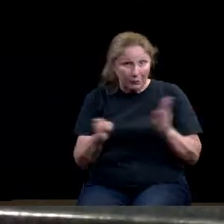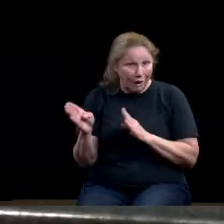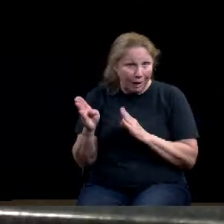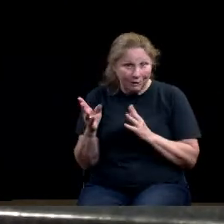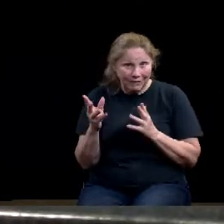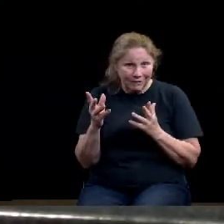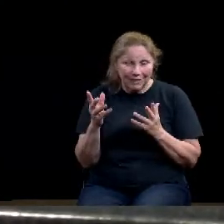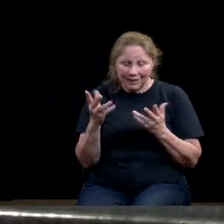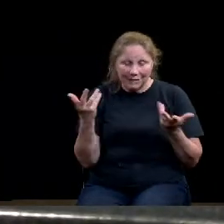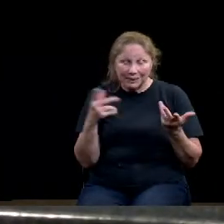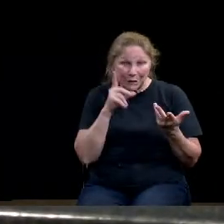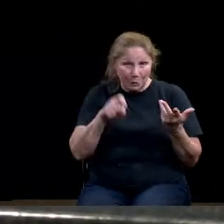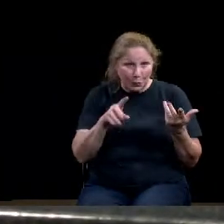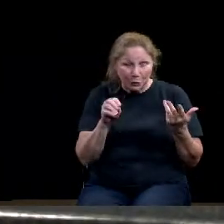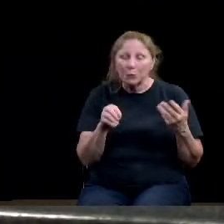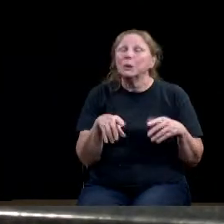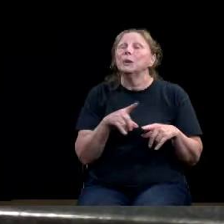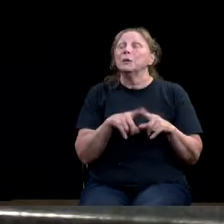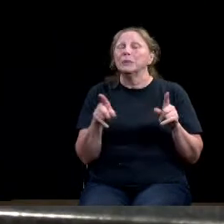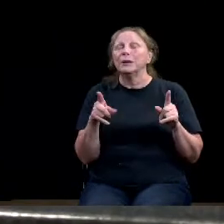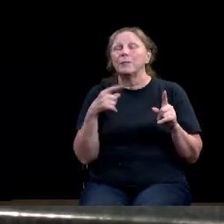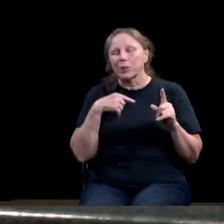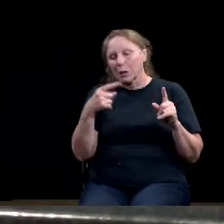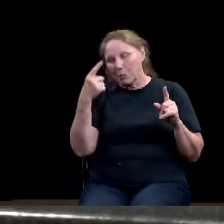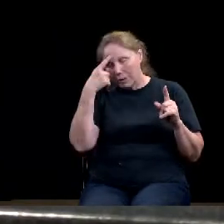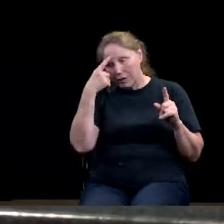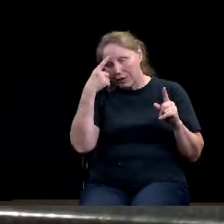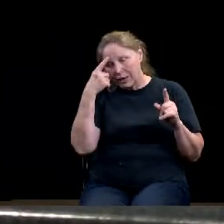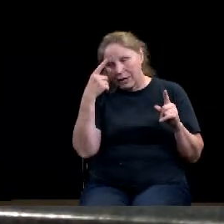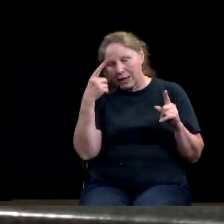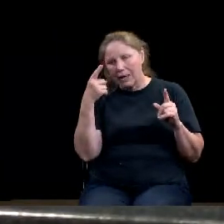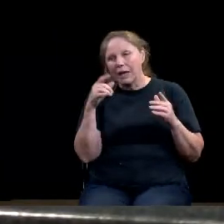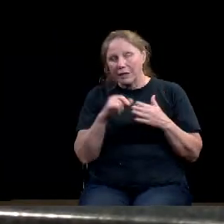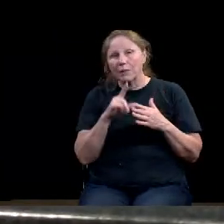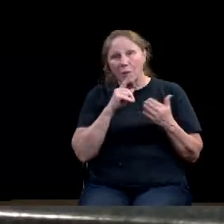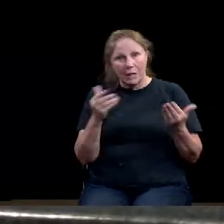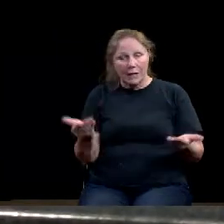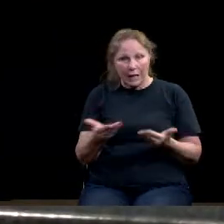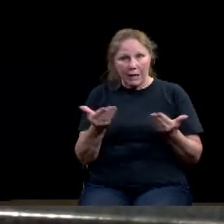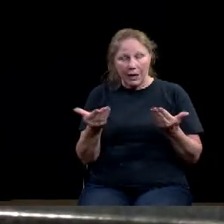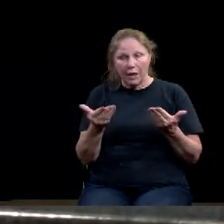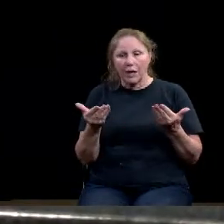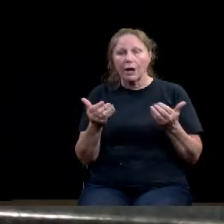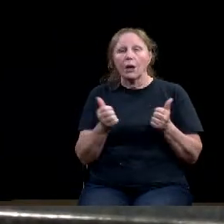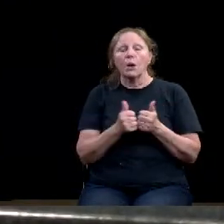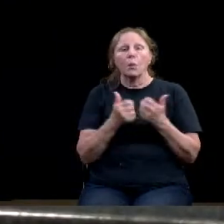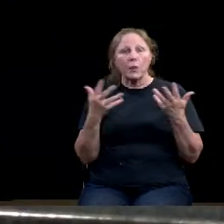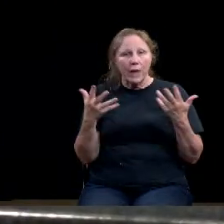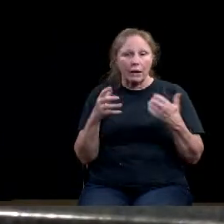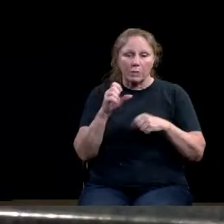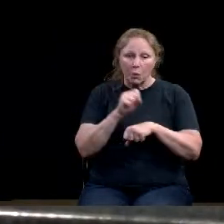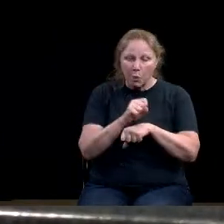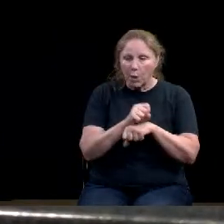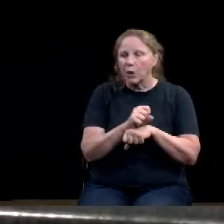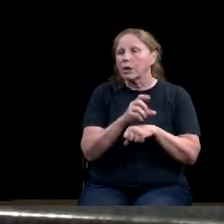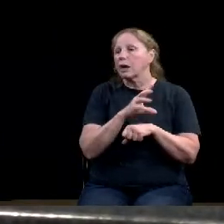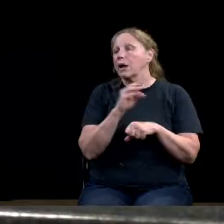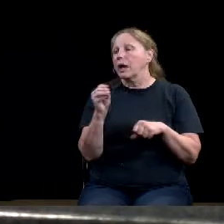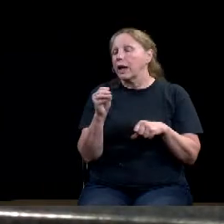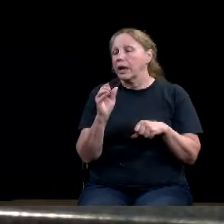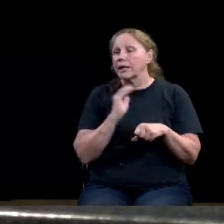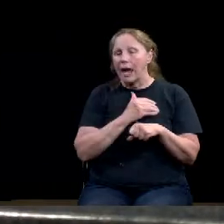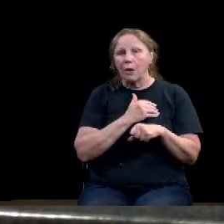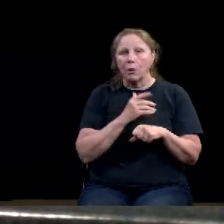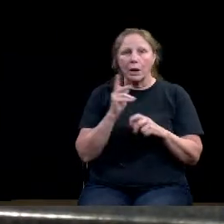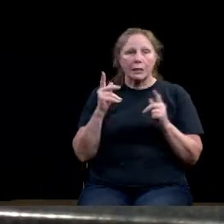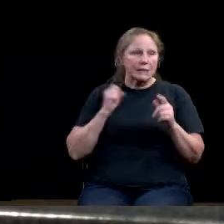and support of our dedicated staff that we have in our city attorney's office, city management office, city secretary's office,